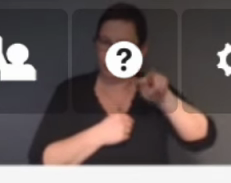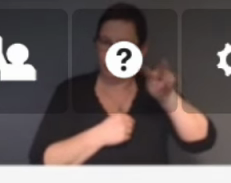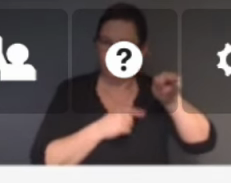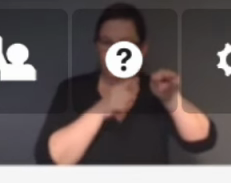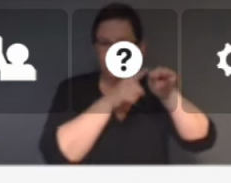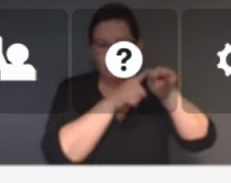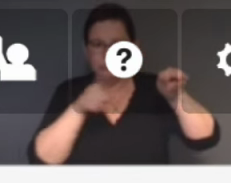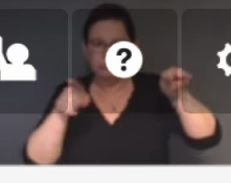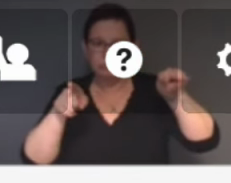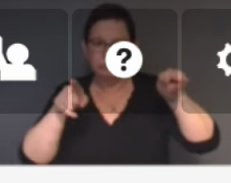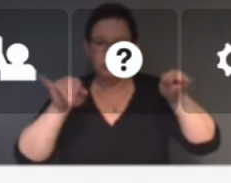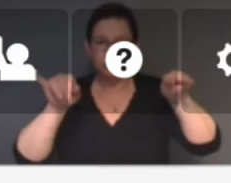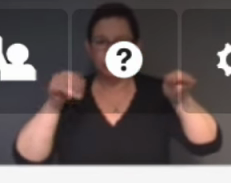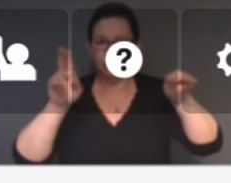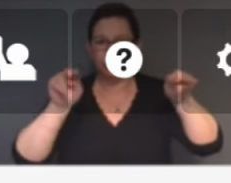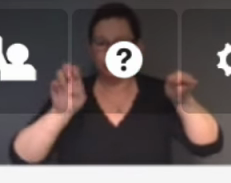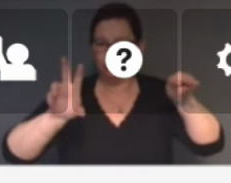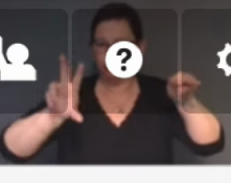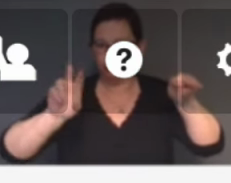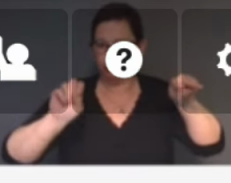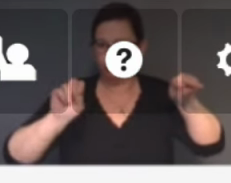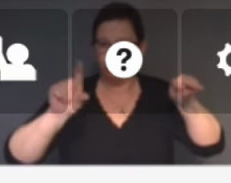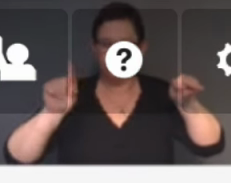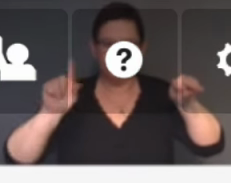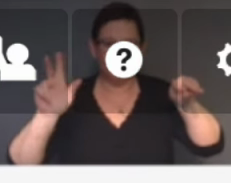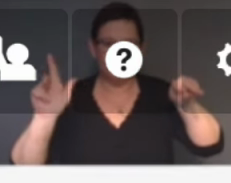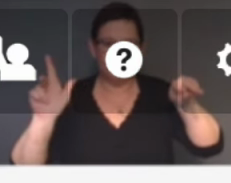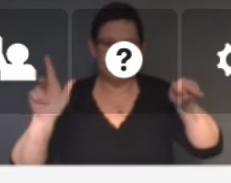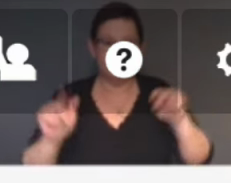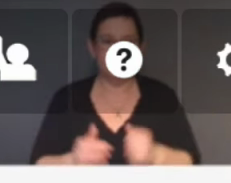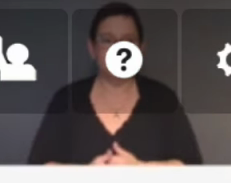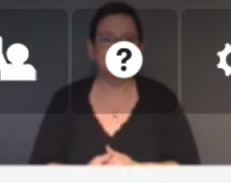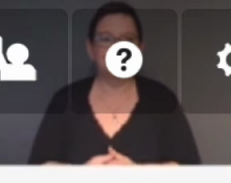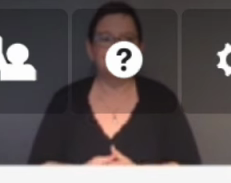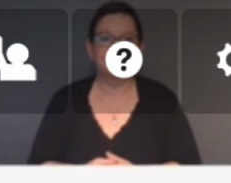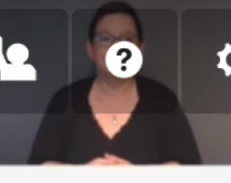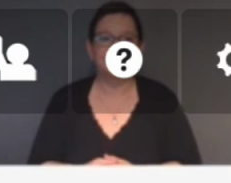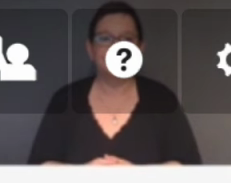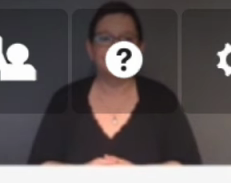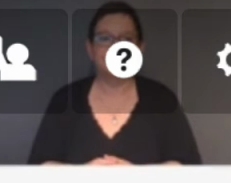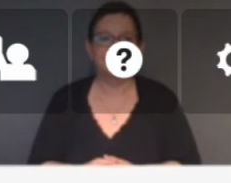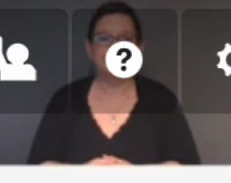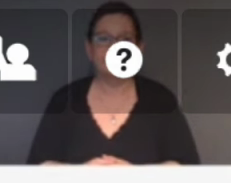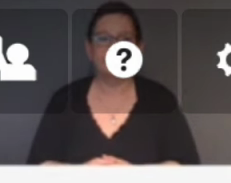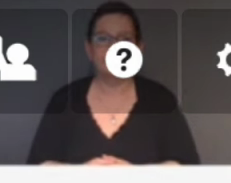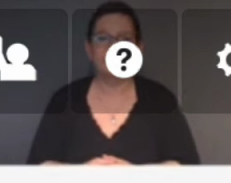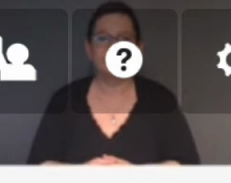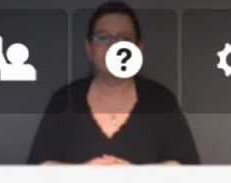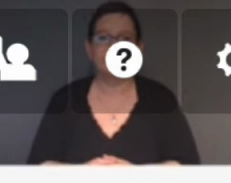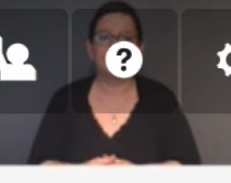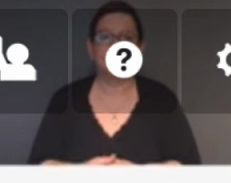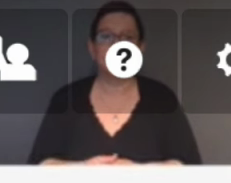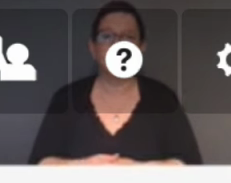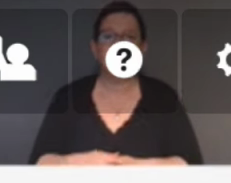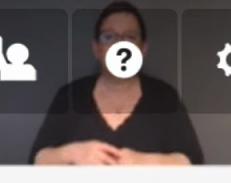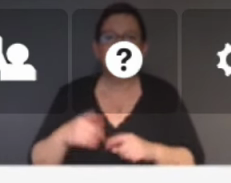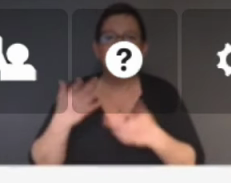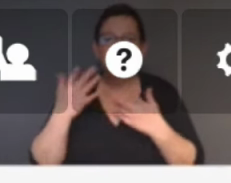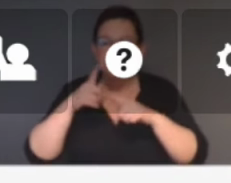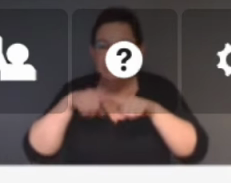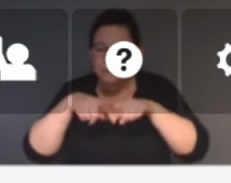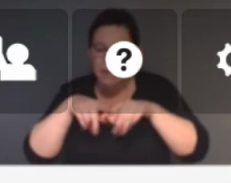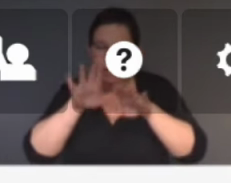Depending on your adjusted family net income, your non-taxable Canada dental benefit payment could be as